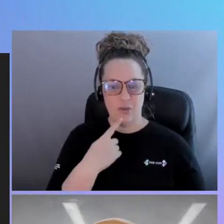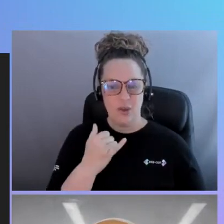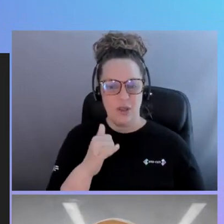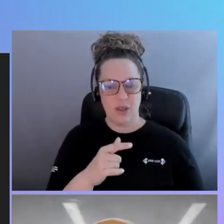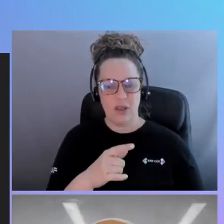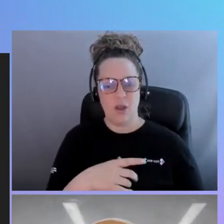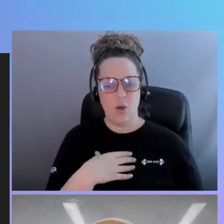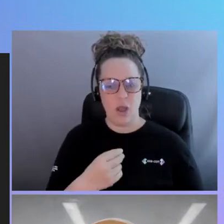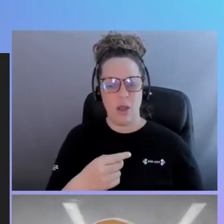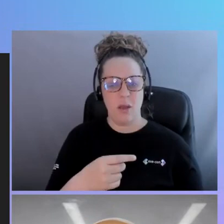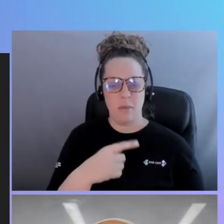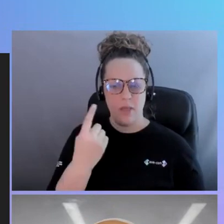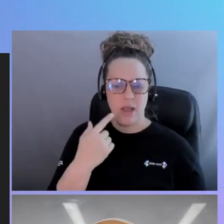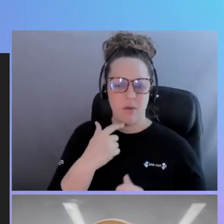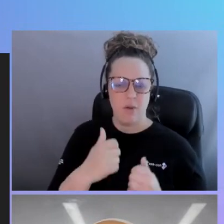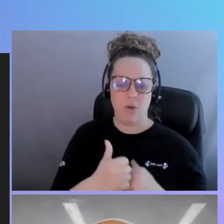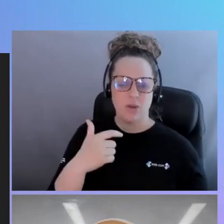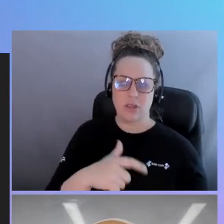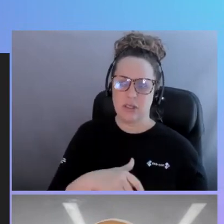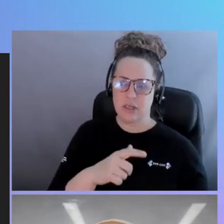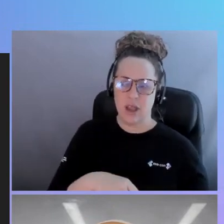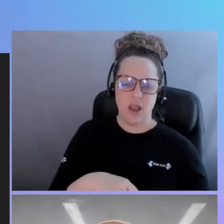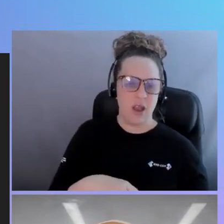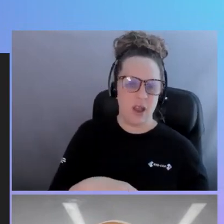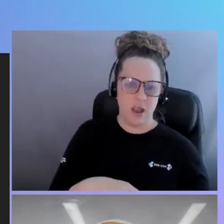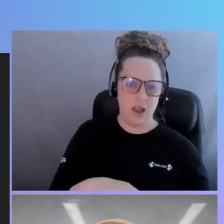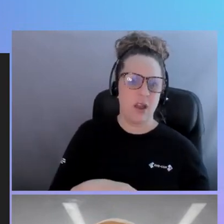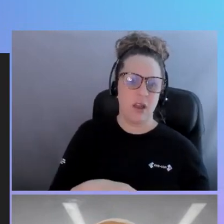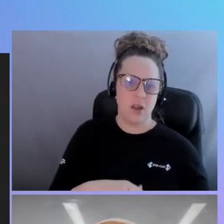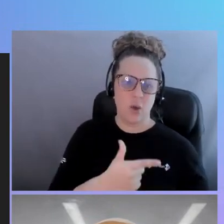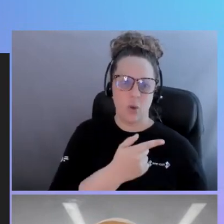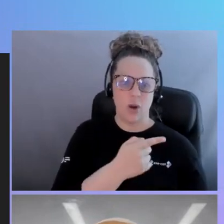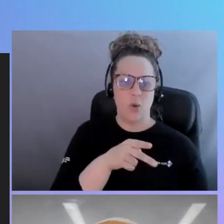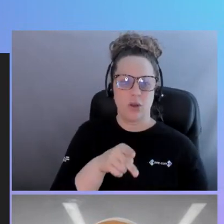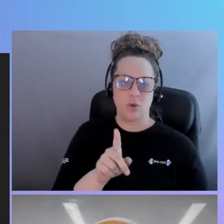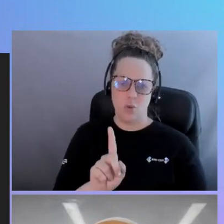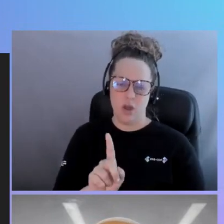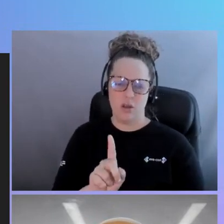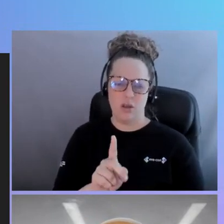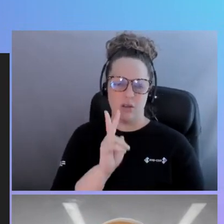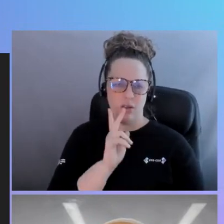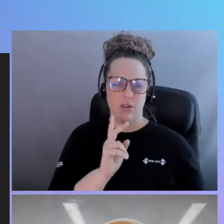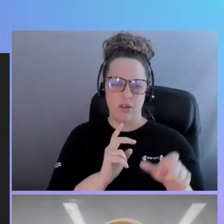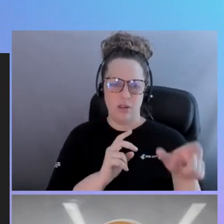black works almost all the times, 21 to 1. If you have a